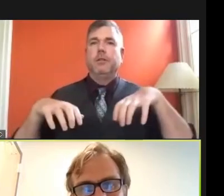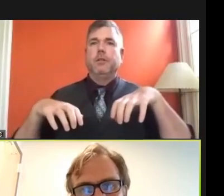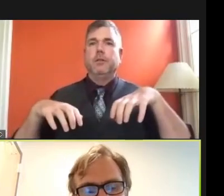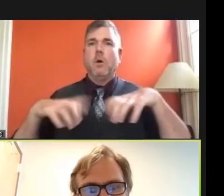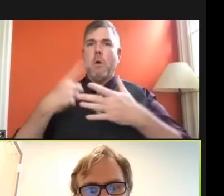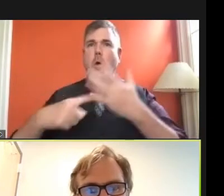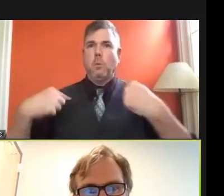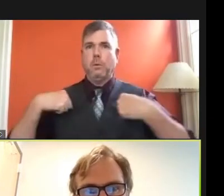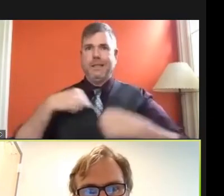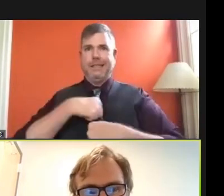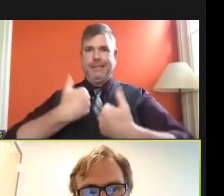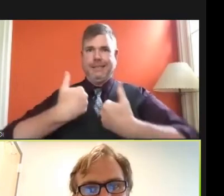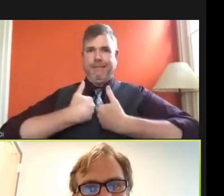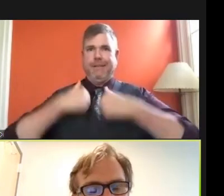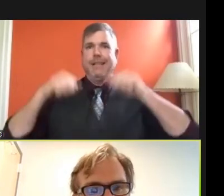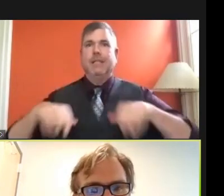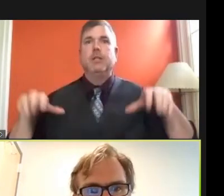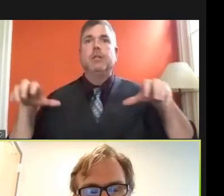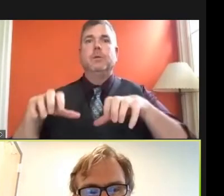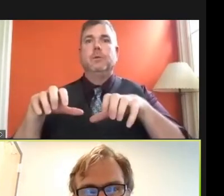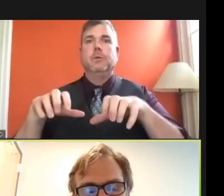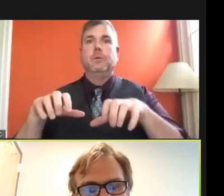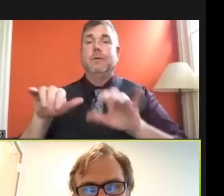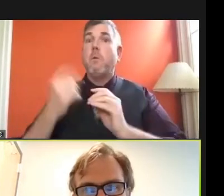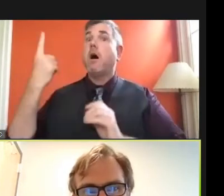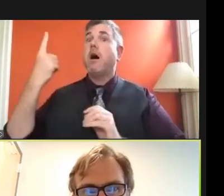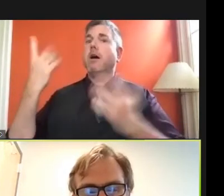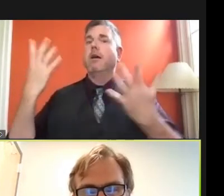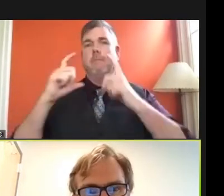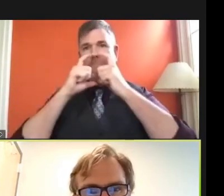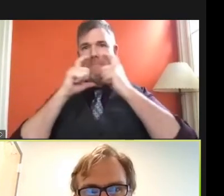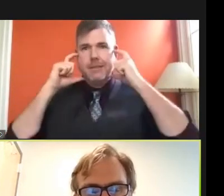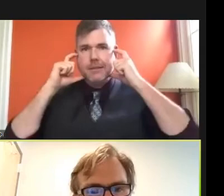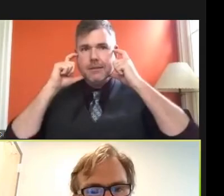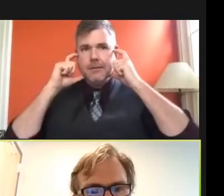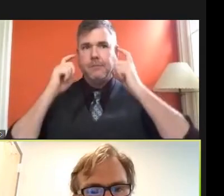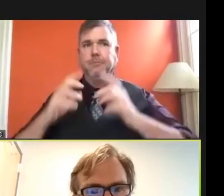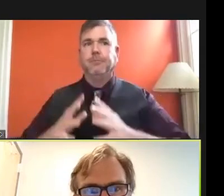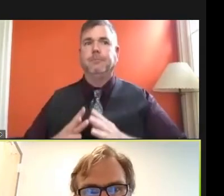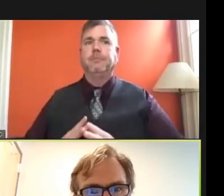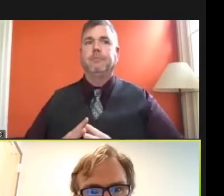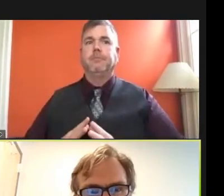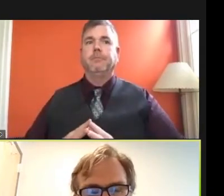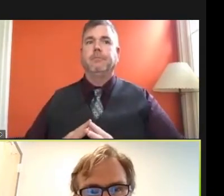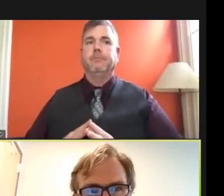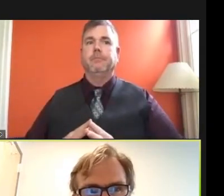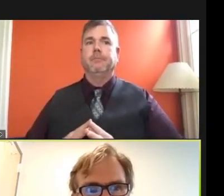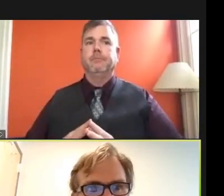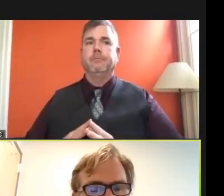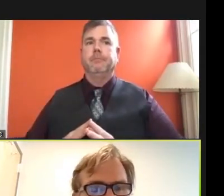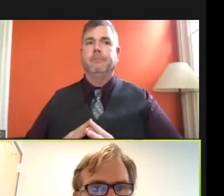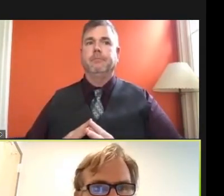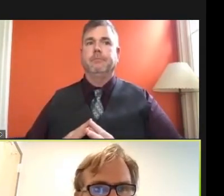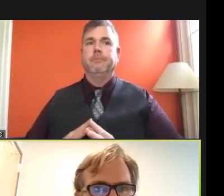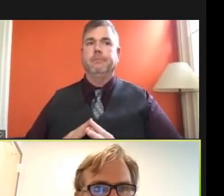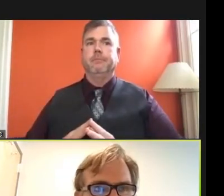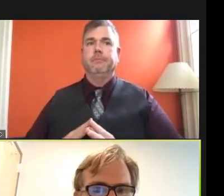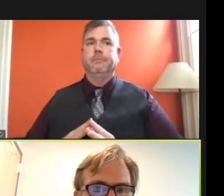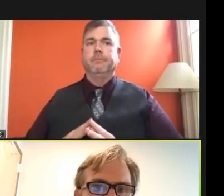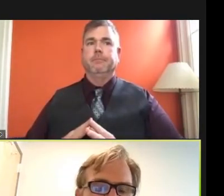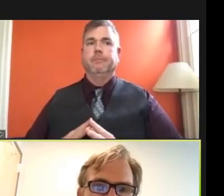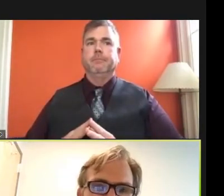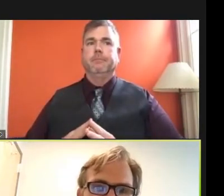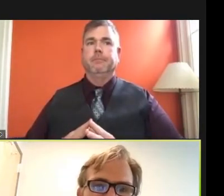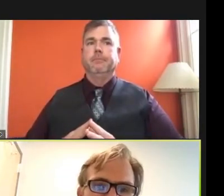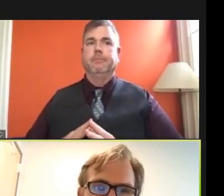source of infections. We're fighting battles on so many fronts already with the skilled nursing facilities, with the prison. Those